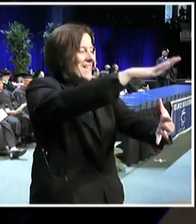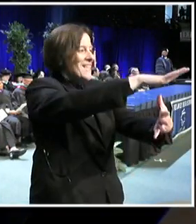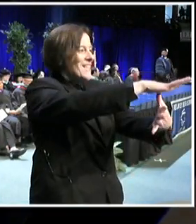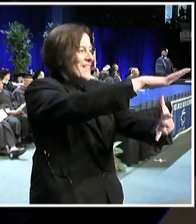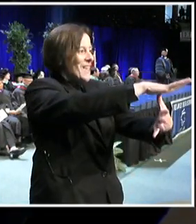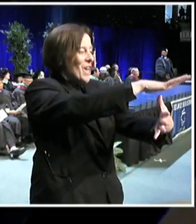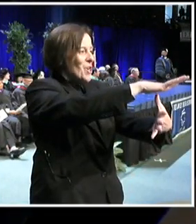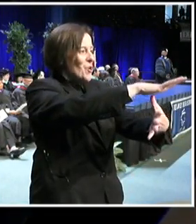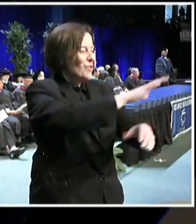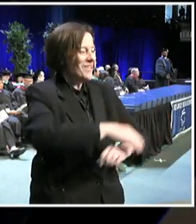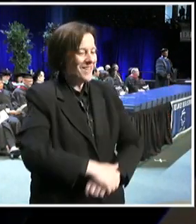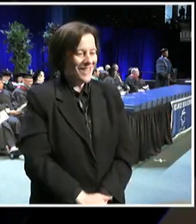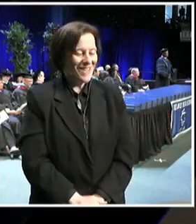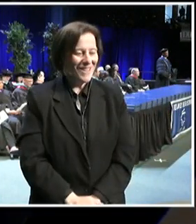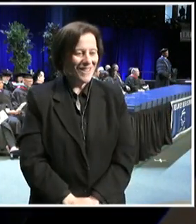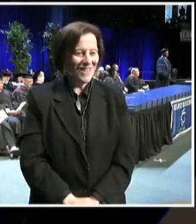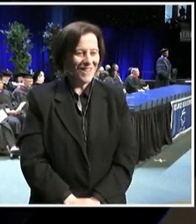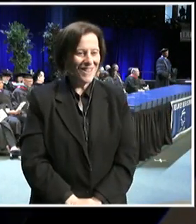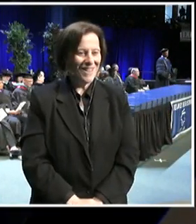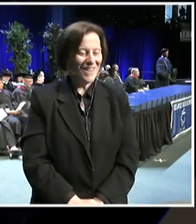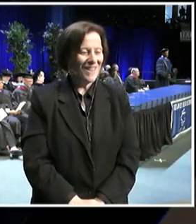Seniors,